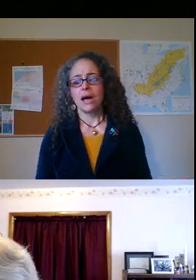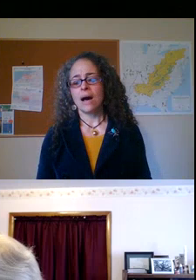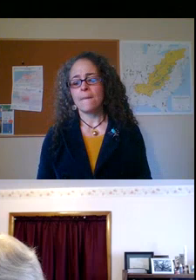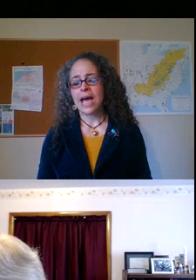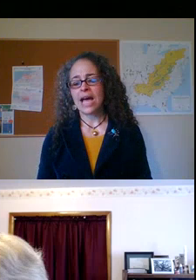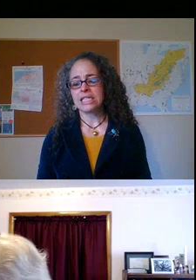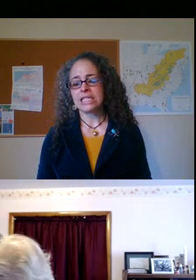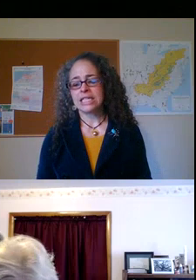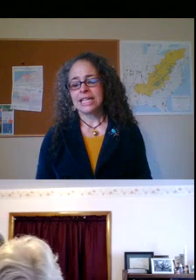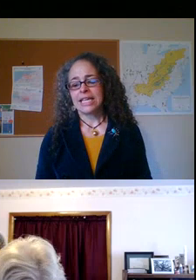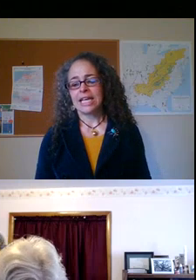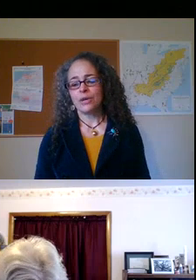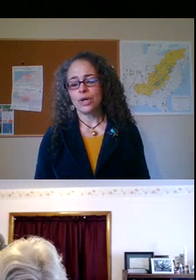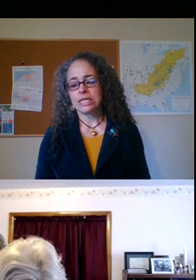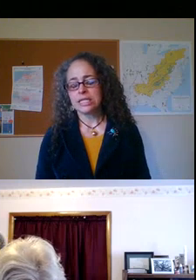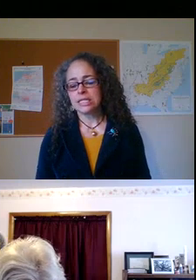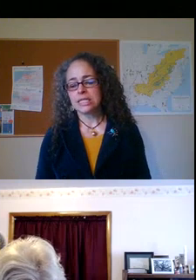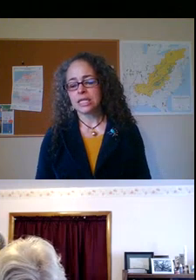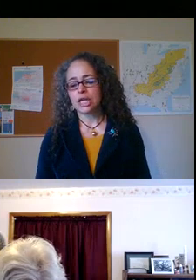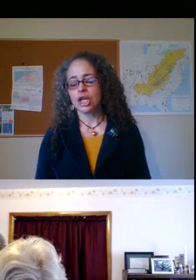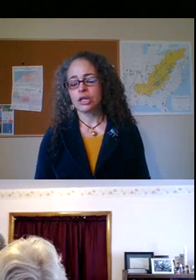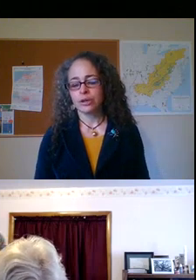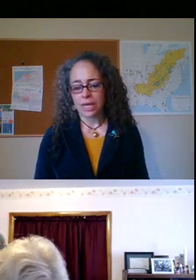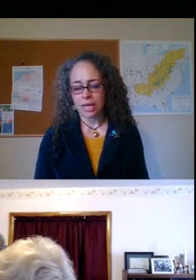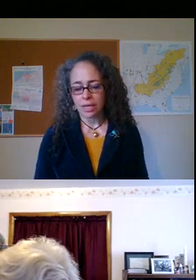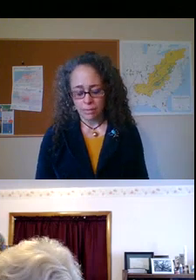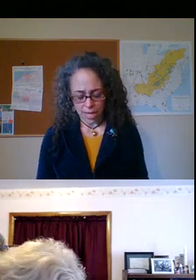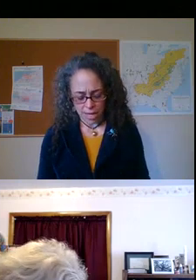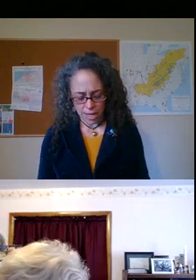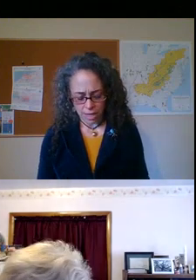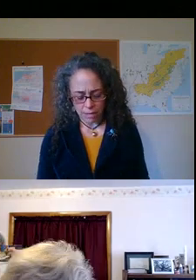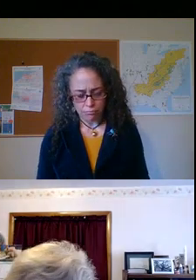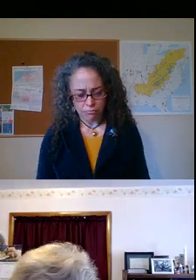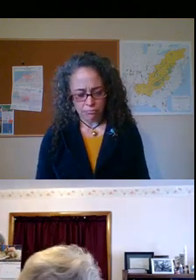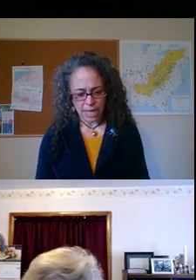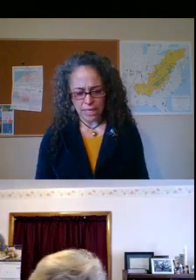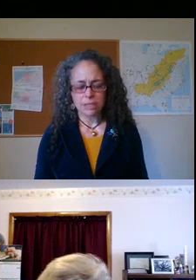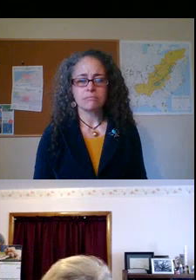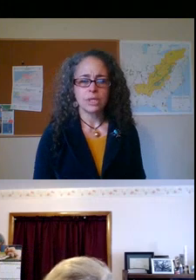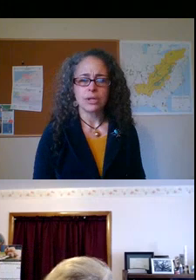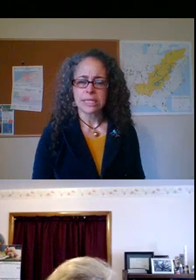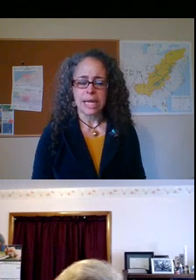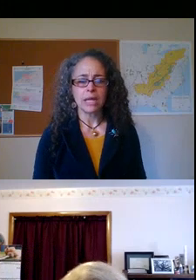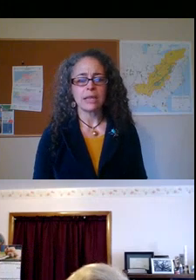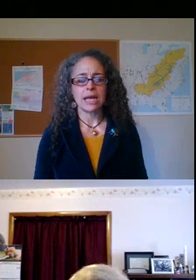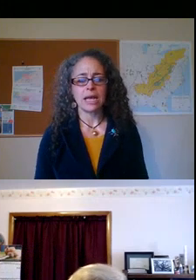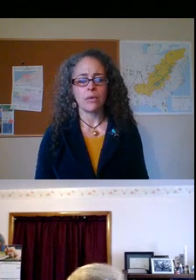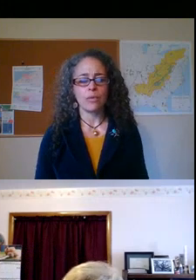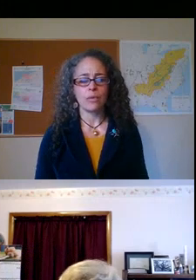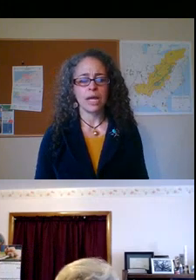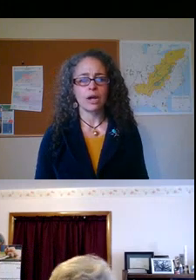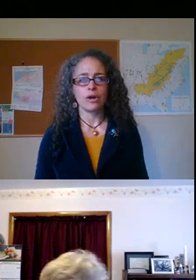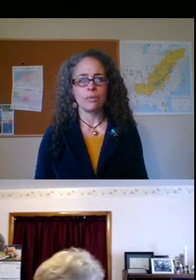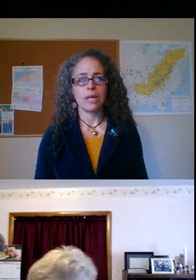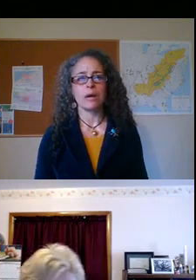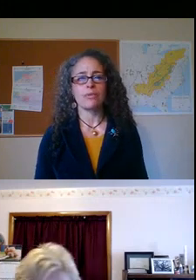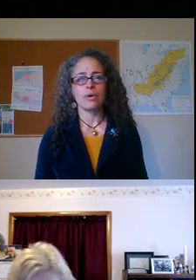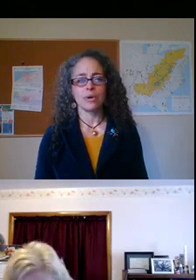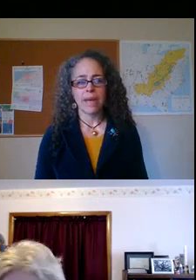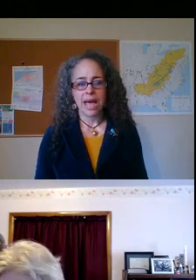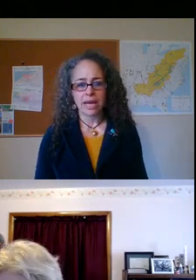programmatic. And it was concluded by, I guess, New York State that it